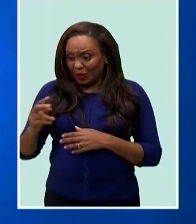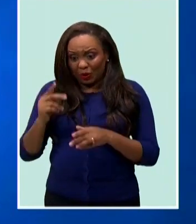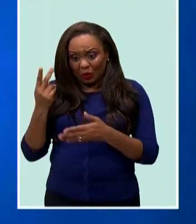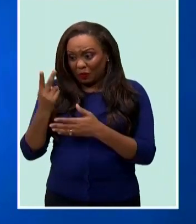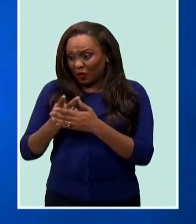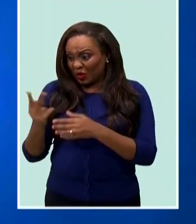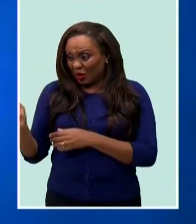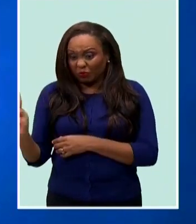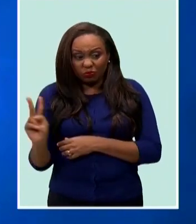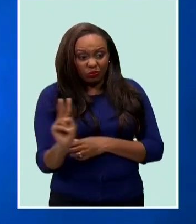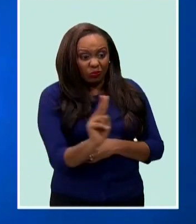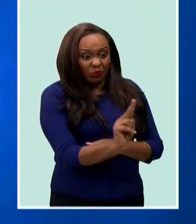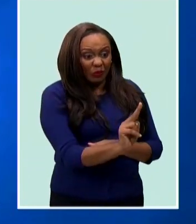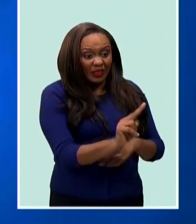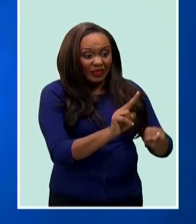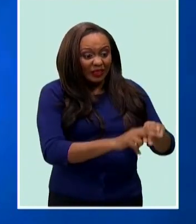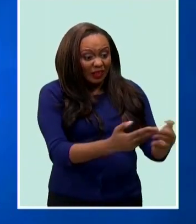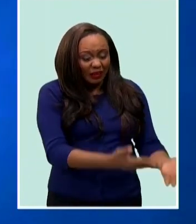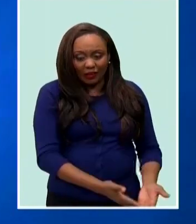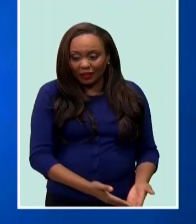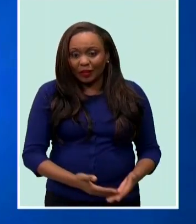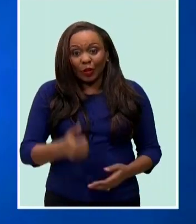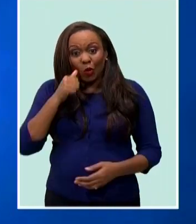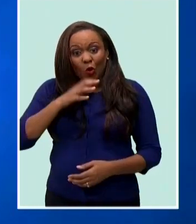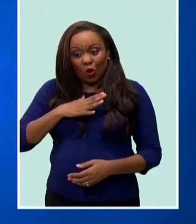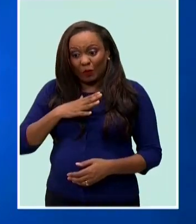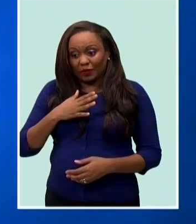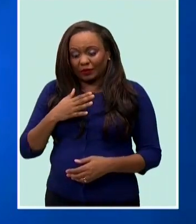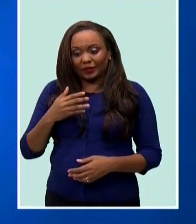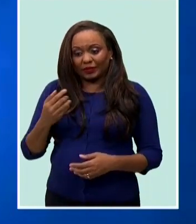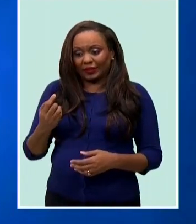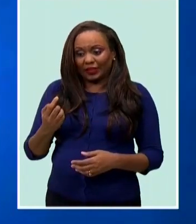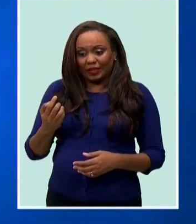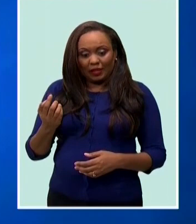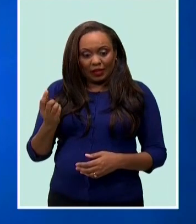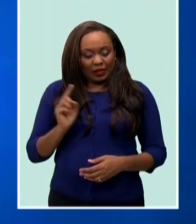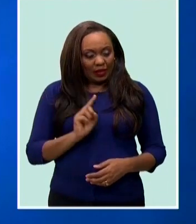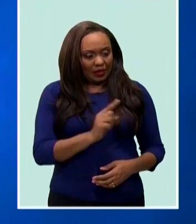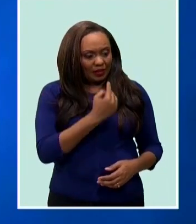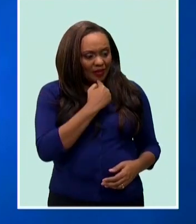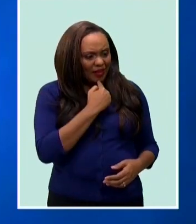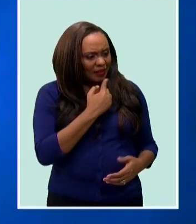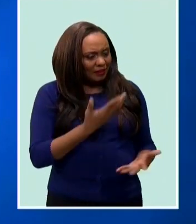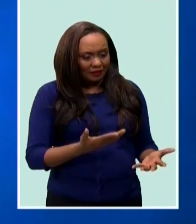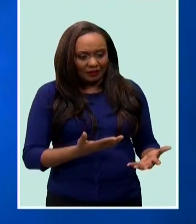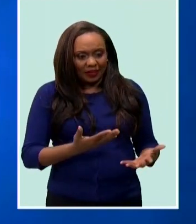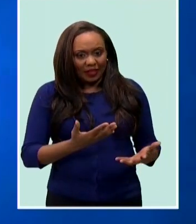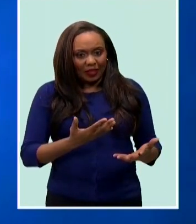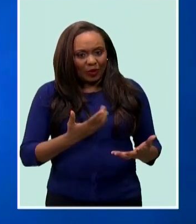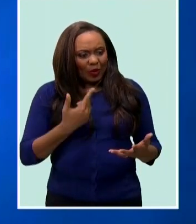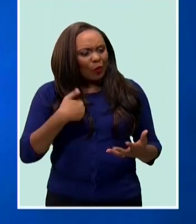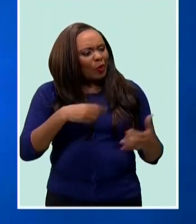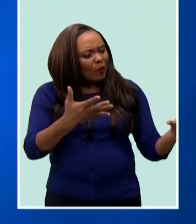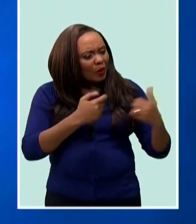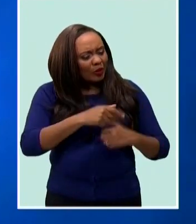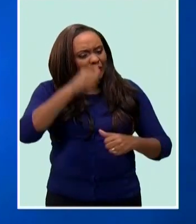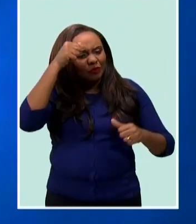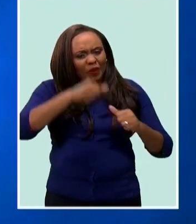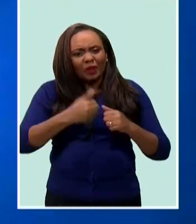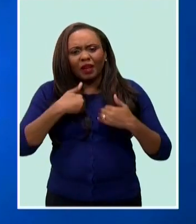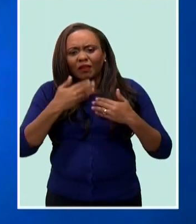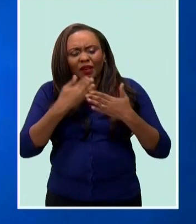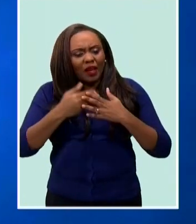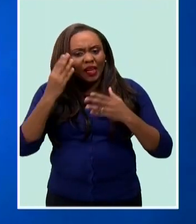do. She came back within a half an hour and said, let me, you know, this is not the Barbados that we want you to remember.